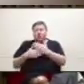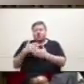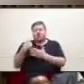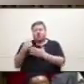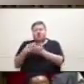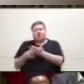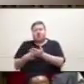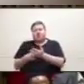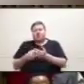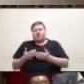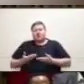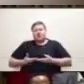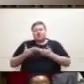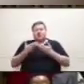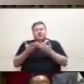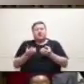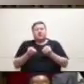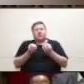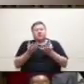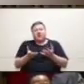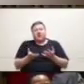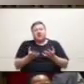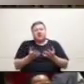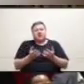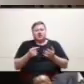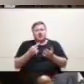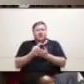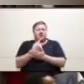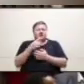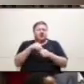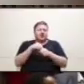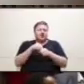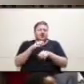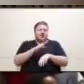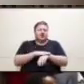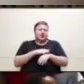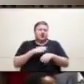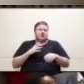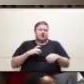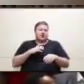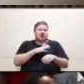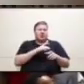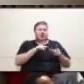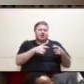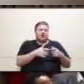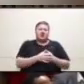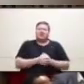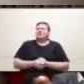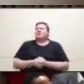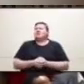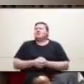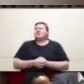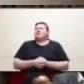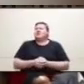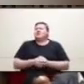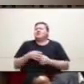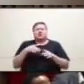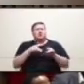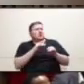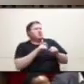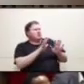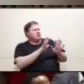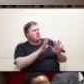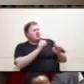payment of service providers that happens during the time when he was a councillor. Okay, but you're a speaker. No, don't take it